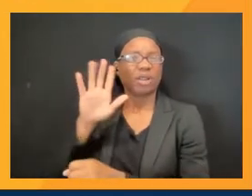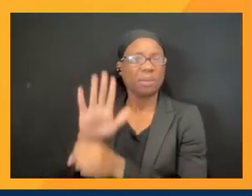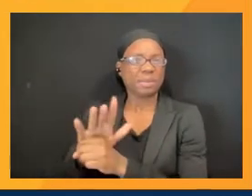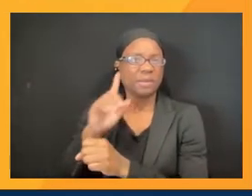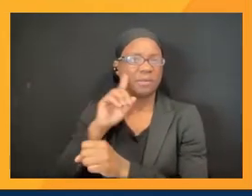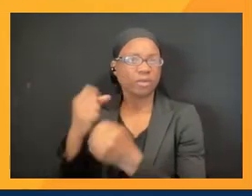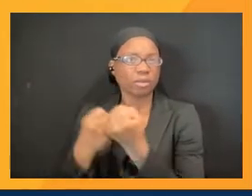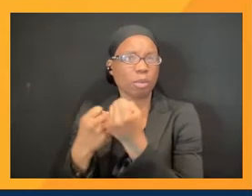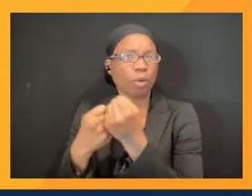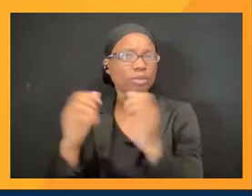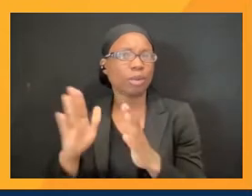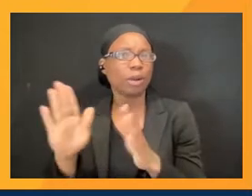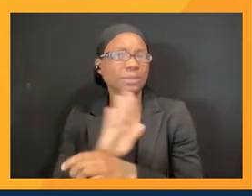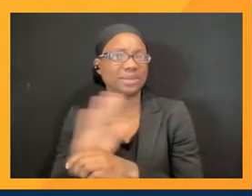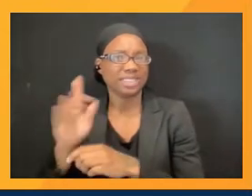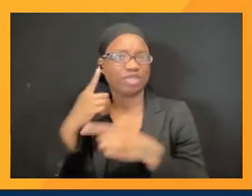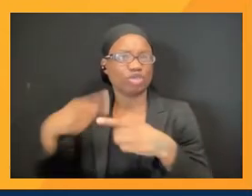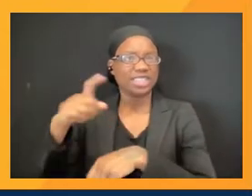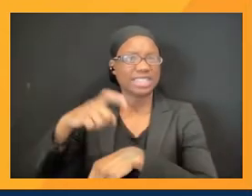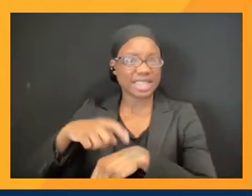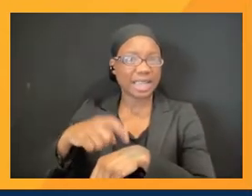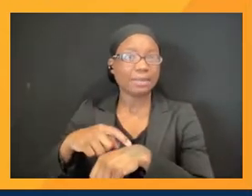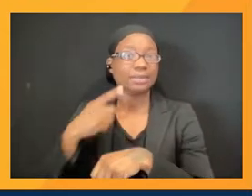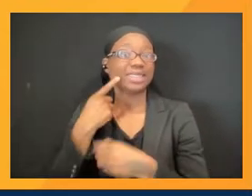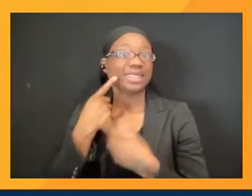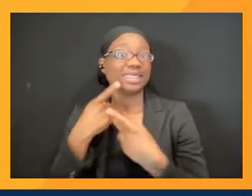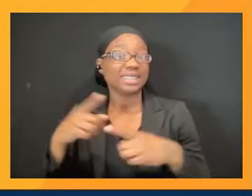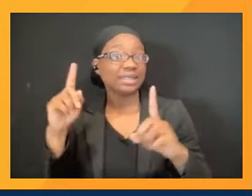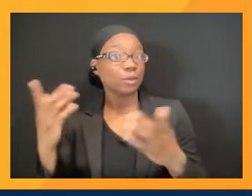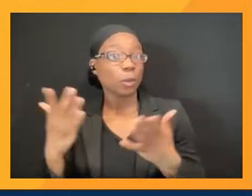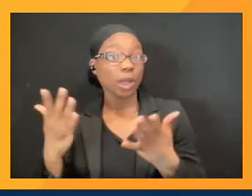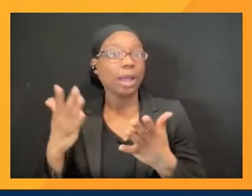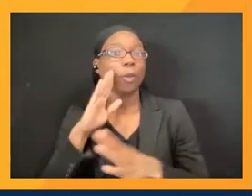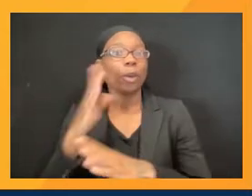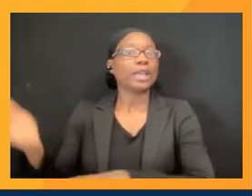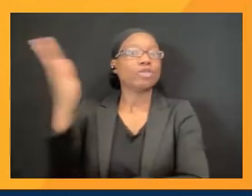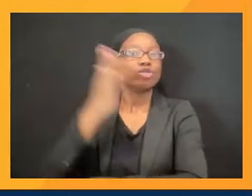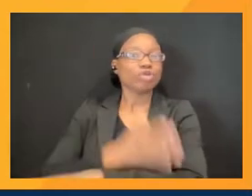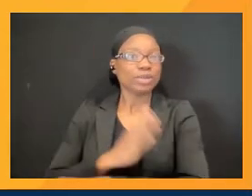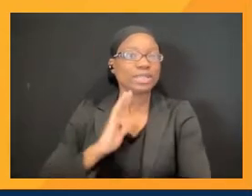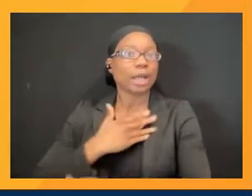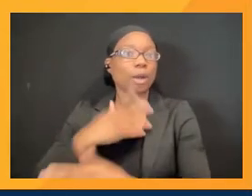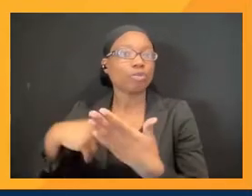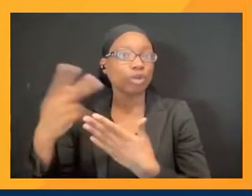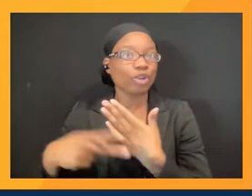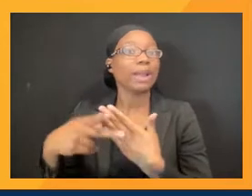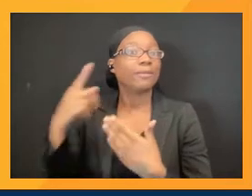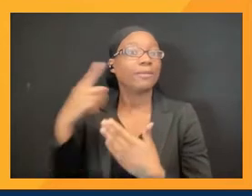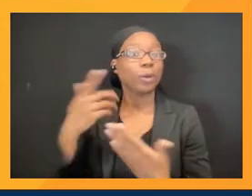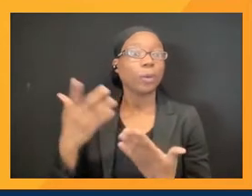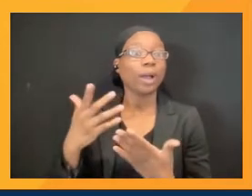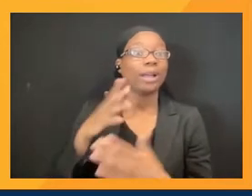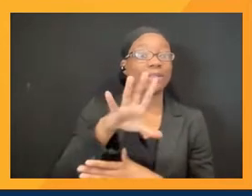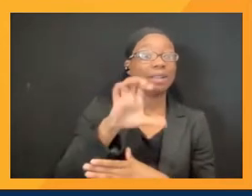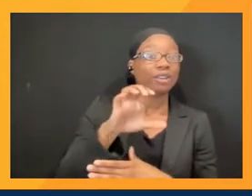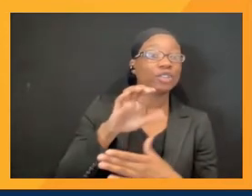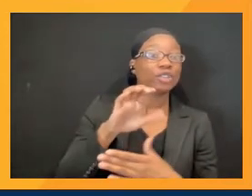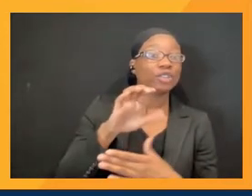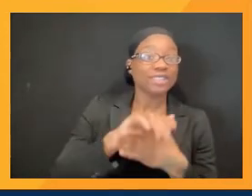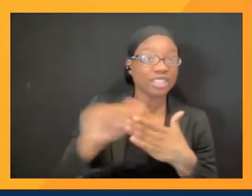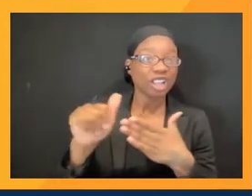And we're proud to be launching shortly the Community Navigator pilot program, which was part of the American Rescue Plan, and an effort to better